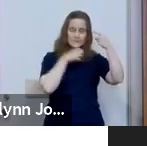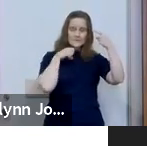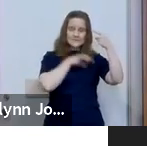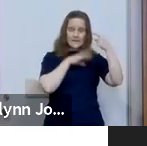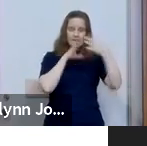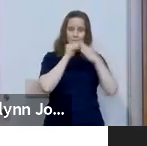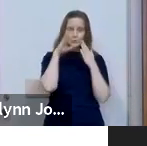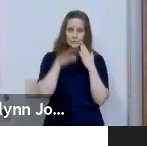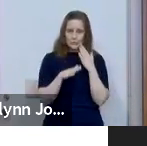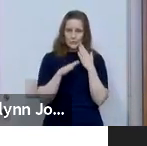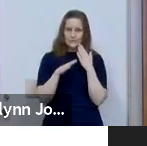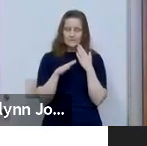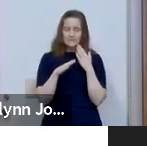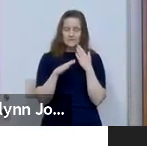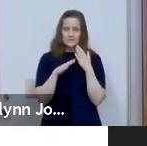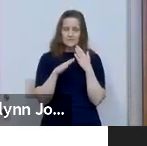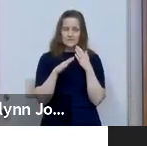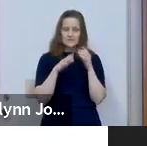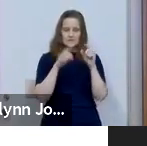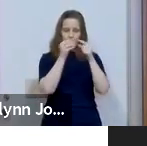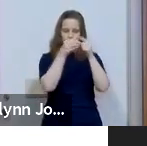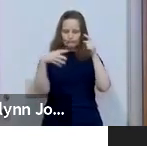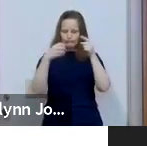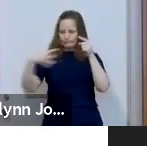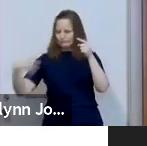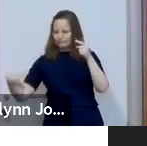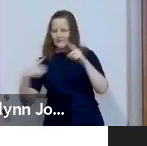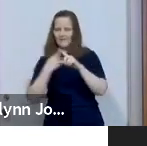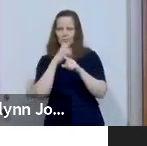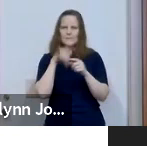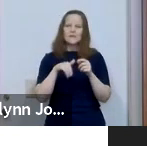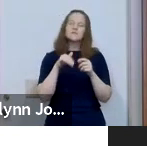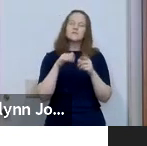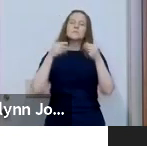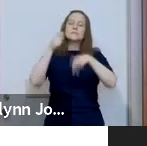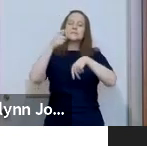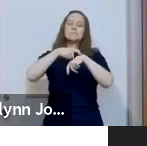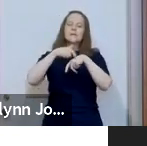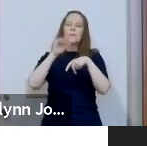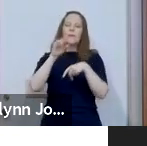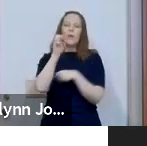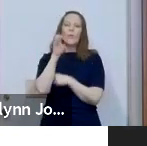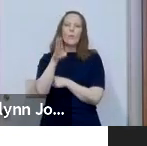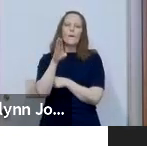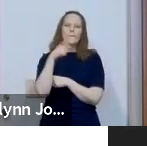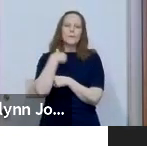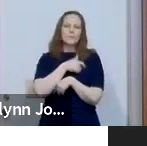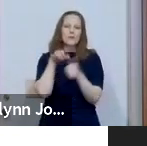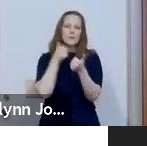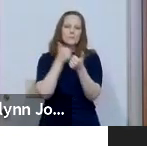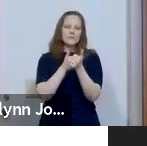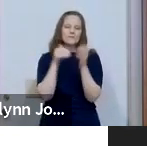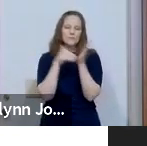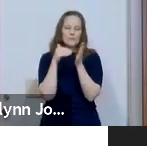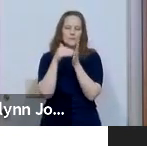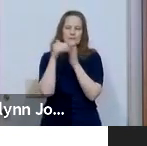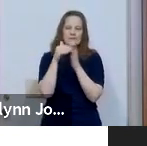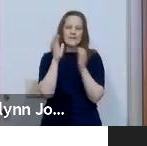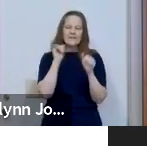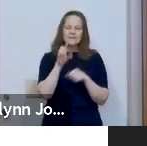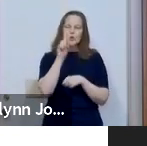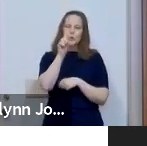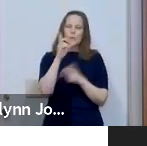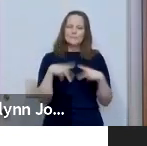students segmented by the various audiences. So spend some time on the site. You'll see that we're updating it frequently, and that will be your